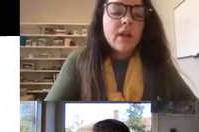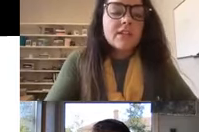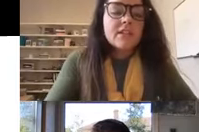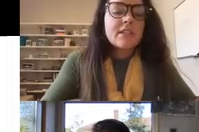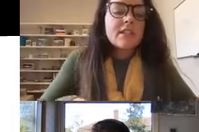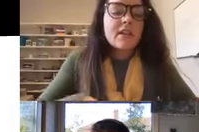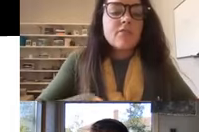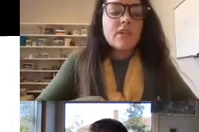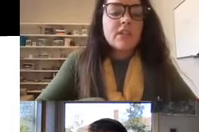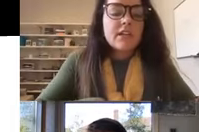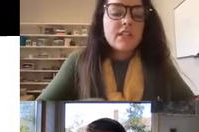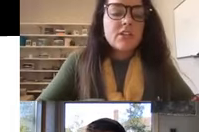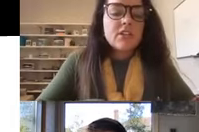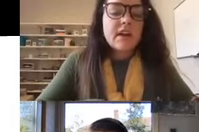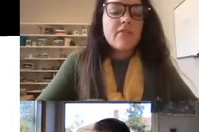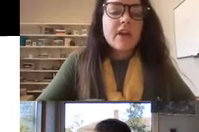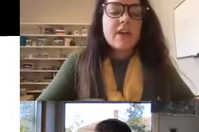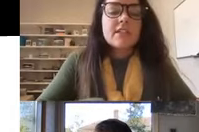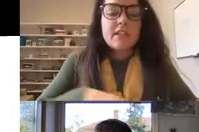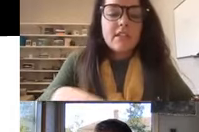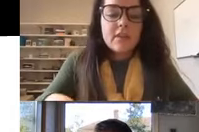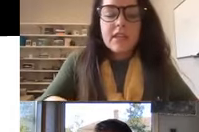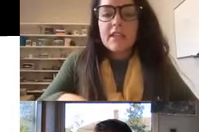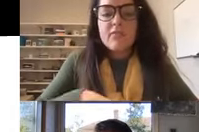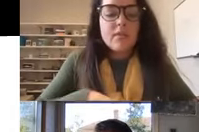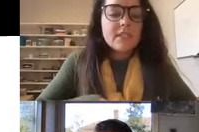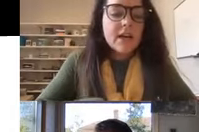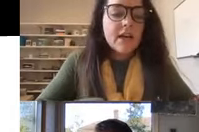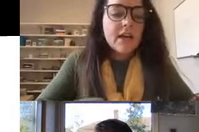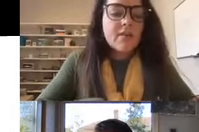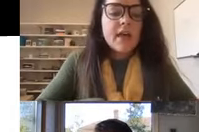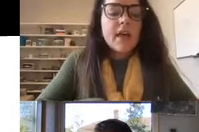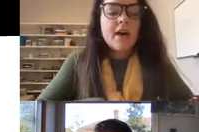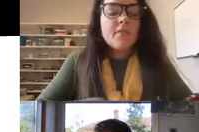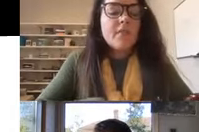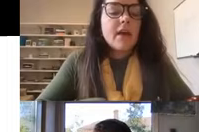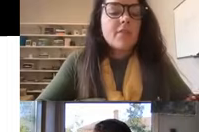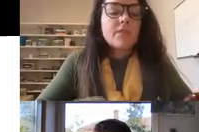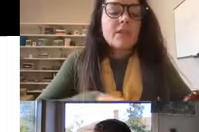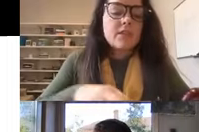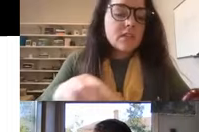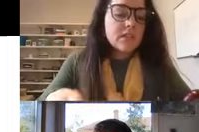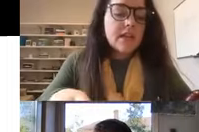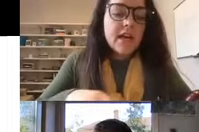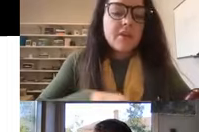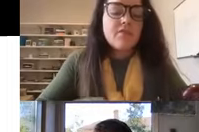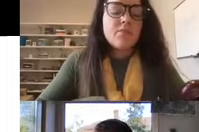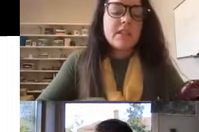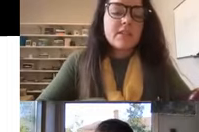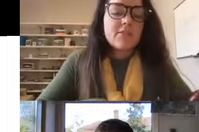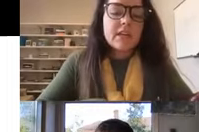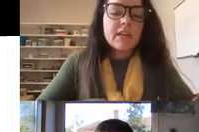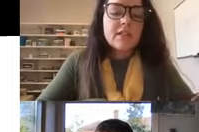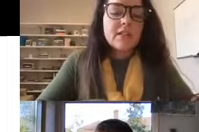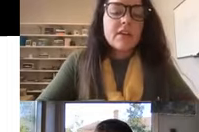Racial practices and racializations have varied significantly from time to time and from